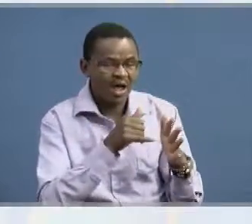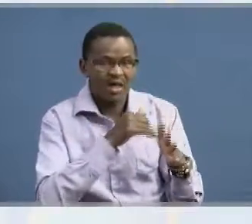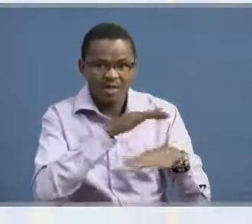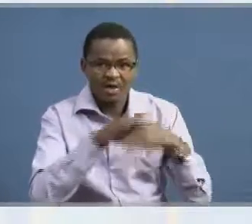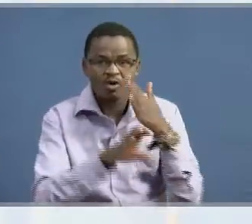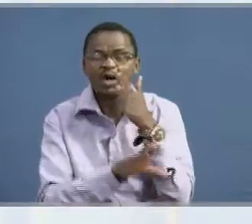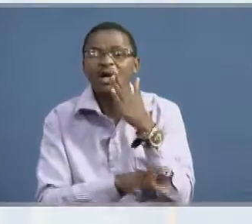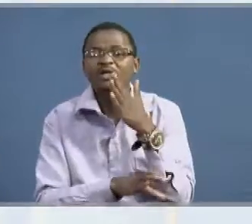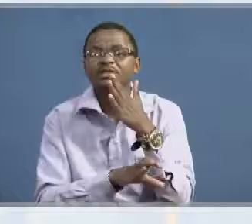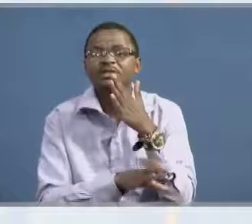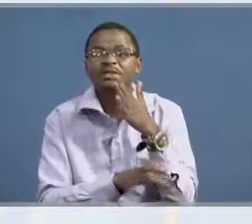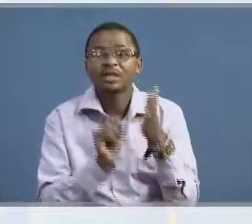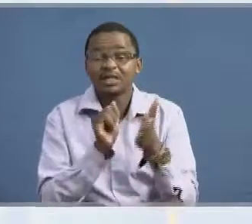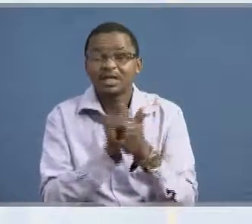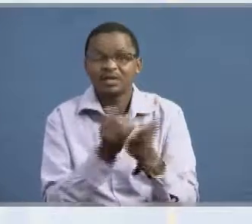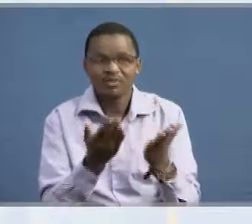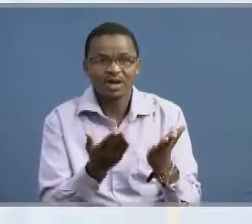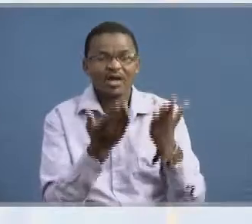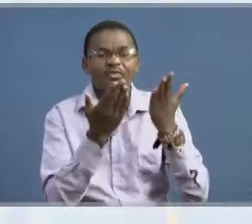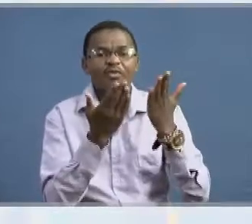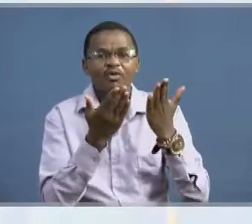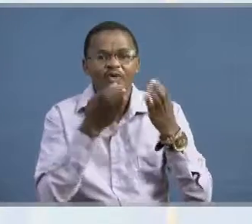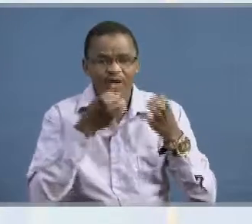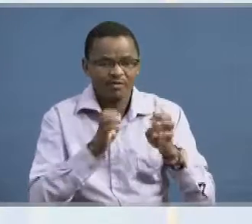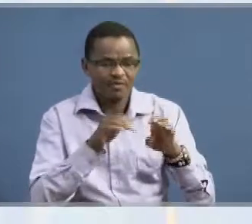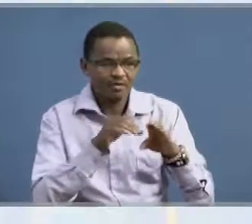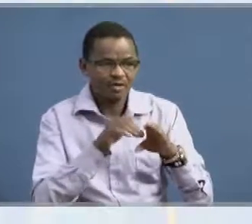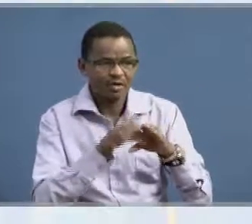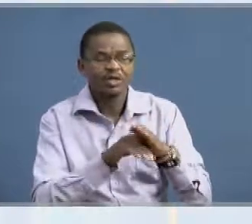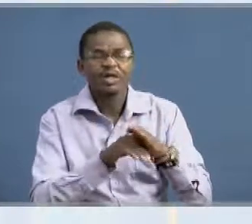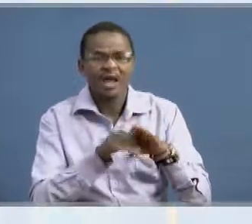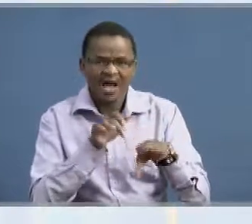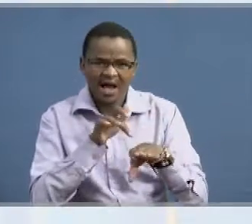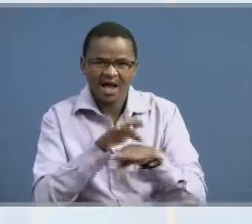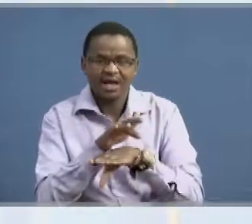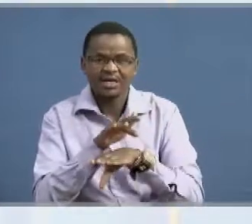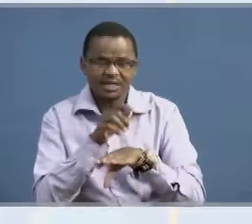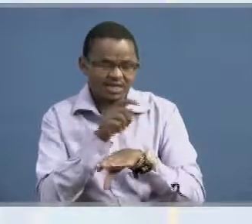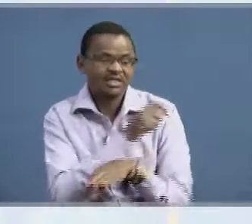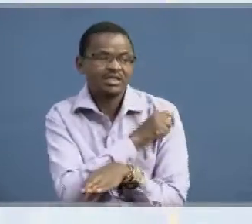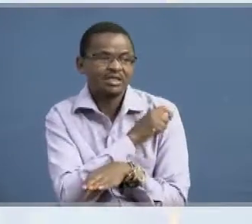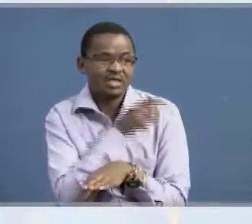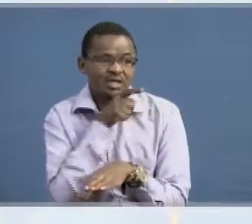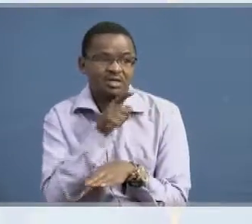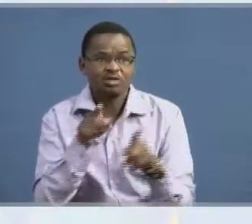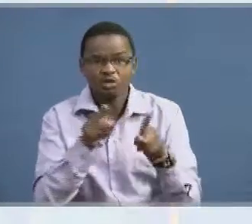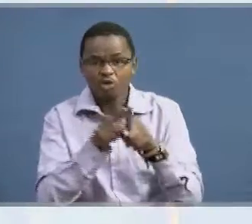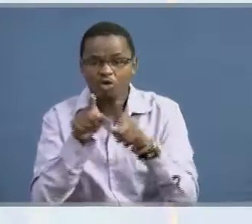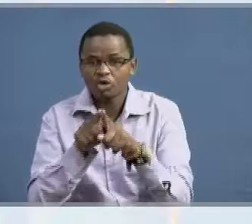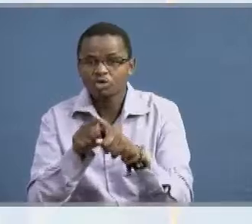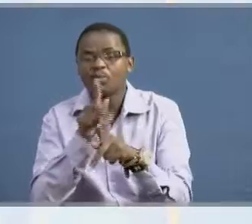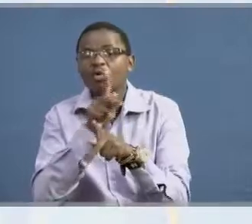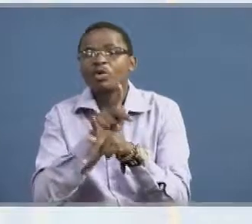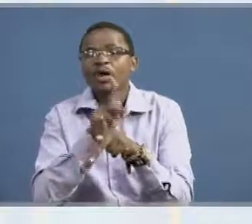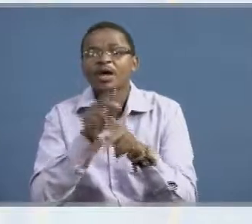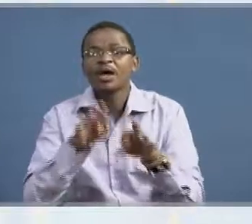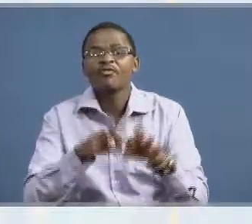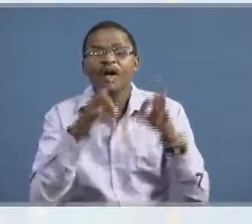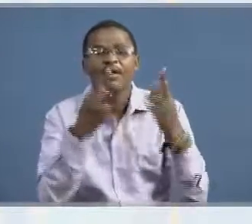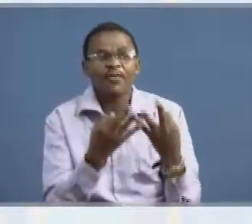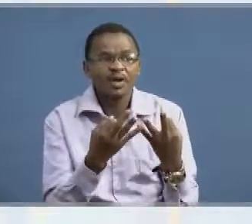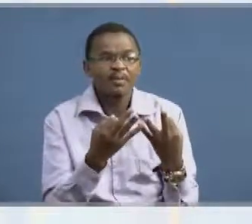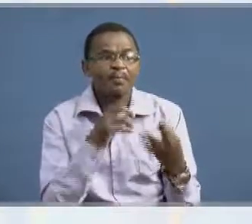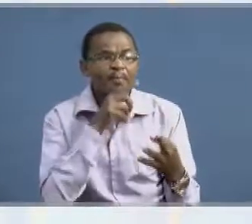the country that will enhance efforts in early diagnosis. This will also protect families,